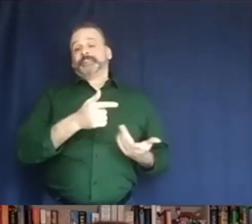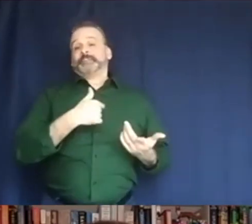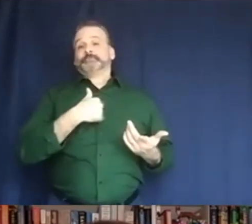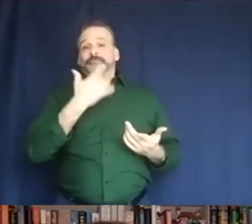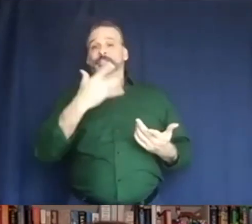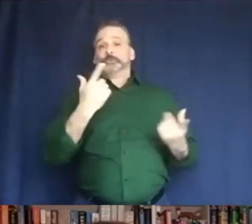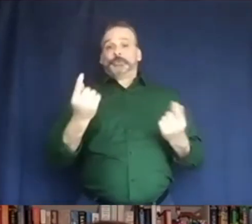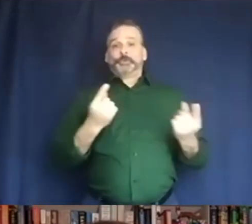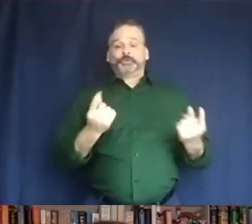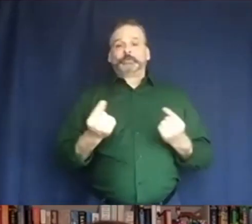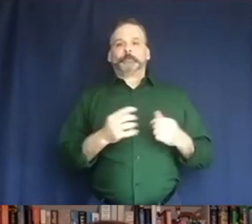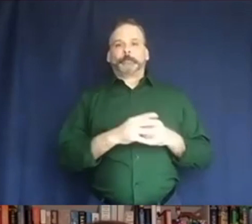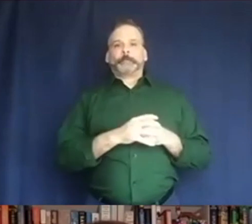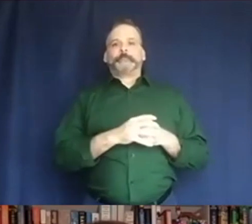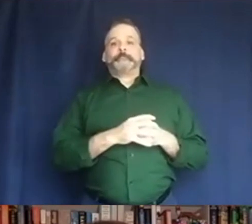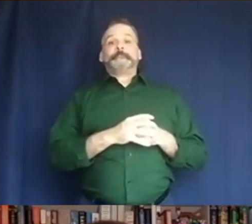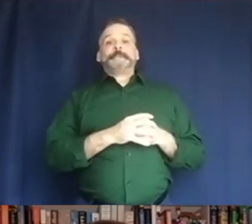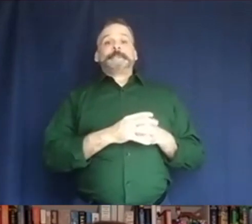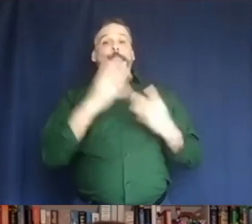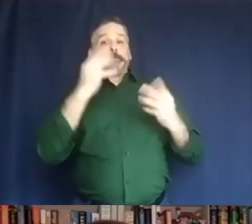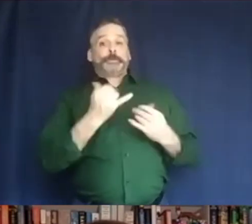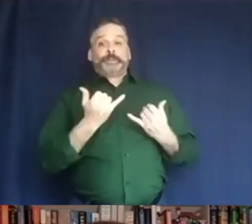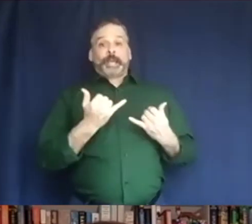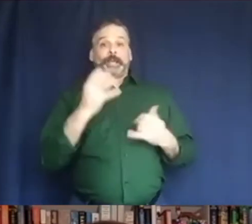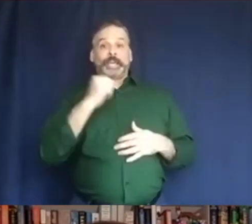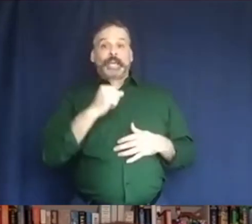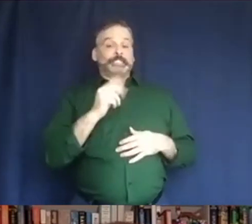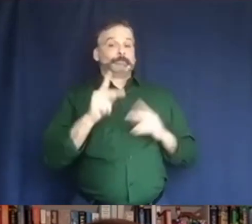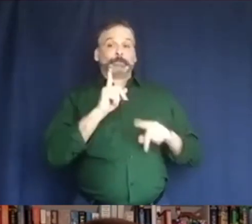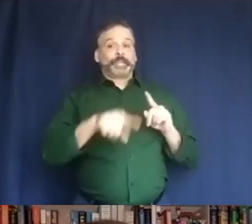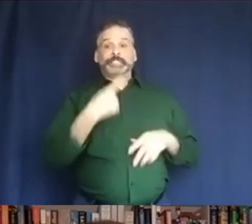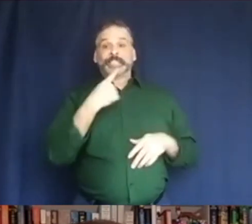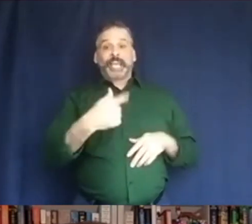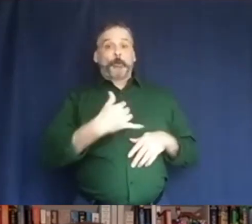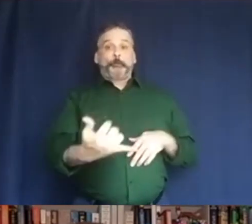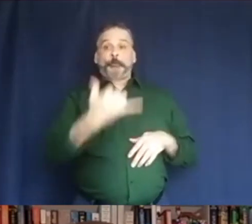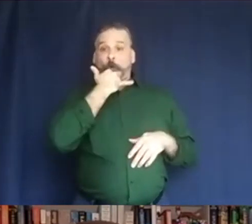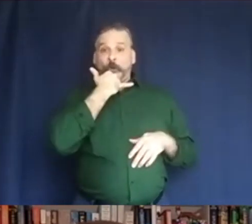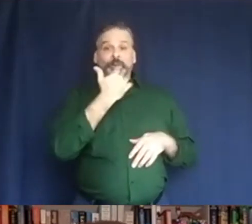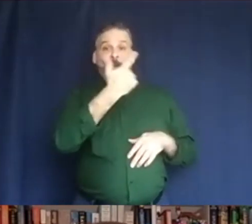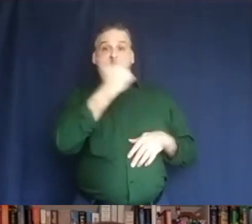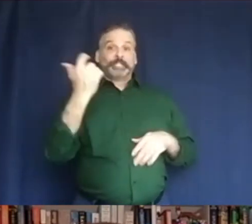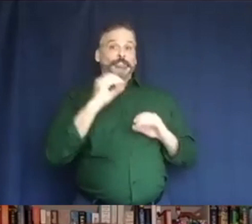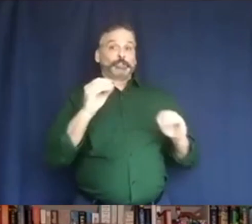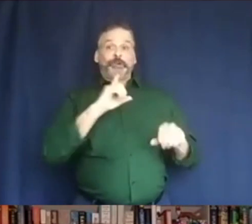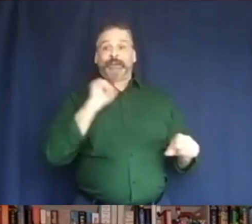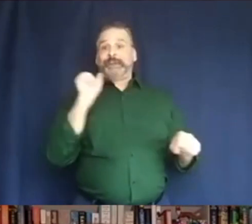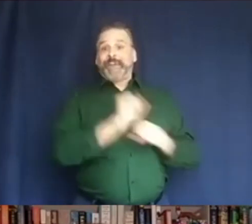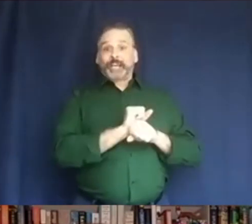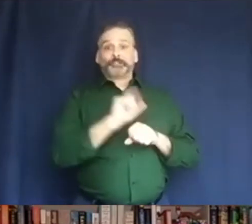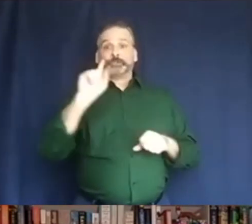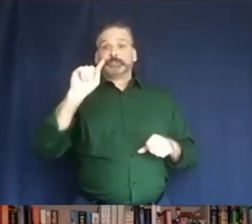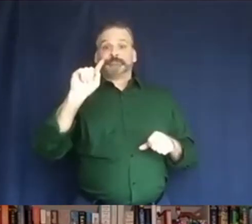You know, so the beauty of it, I guess, is that nobody can really say I'm wrong because there's no actual text